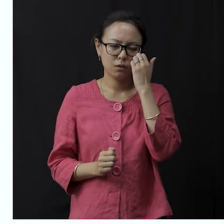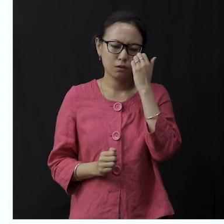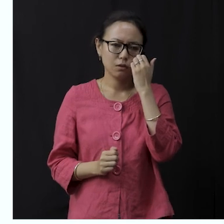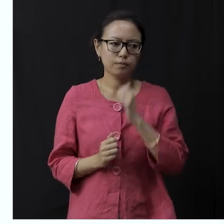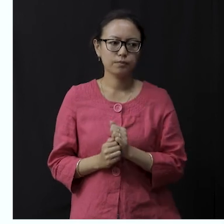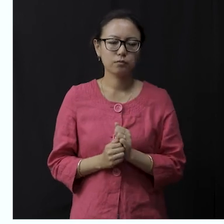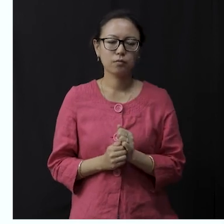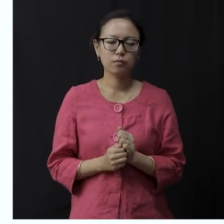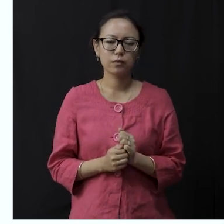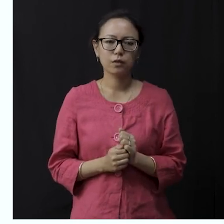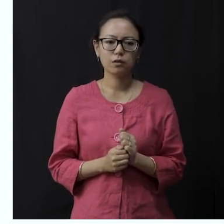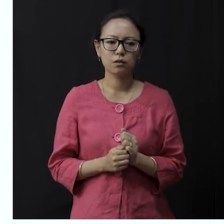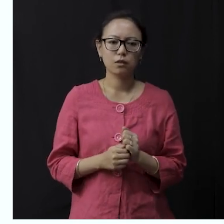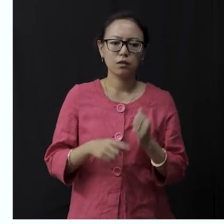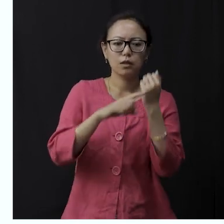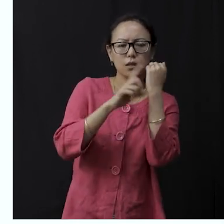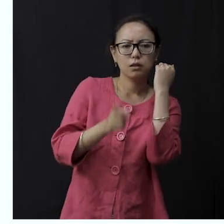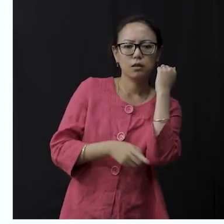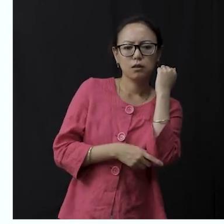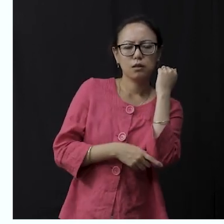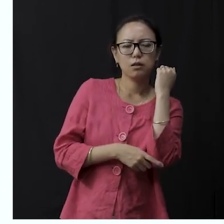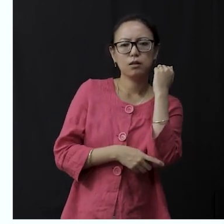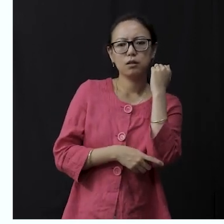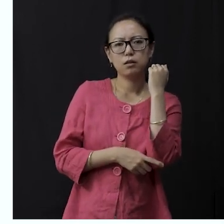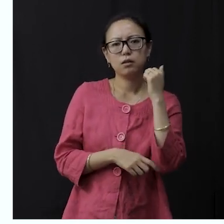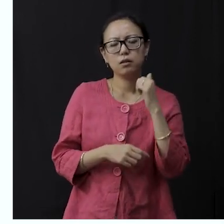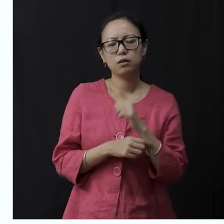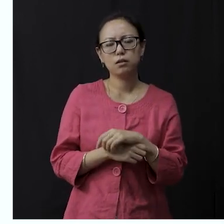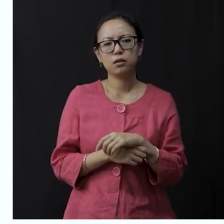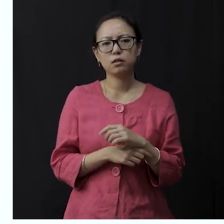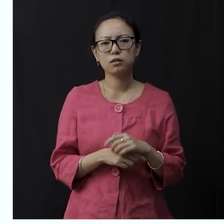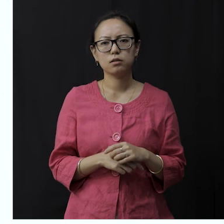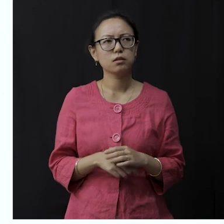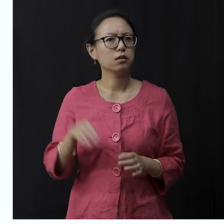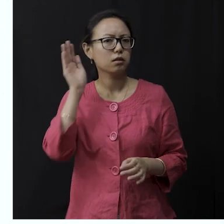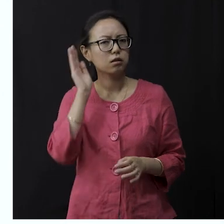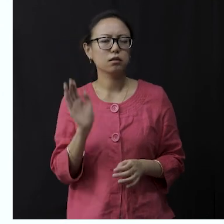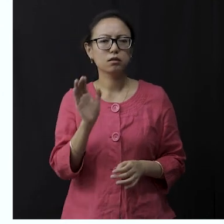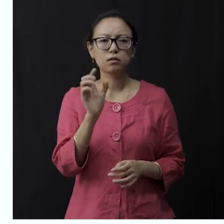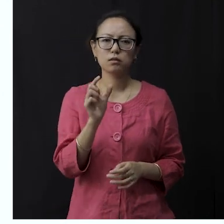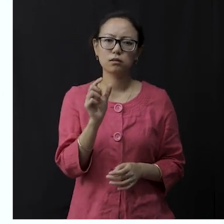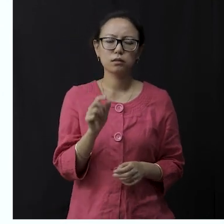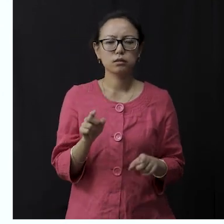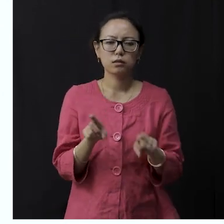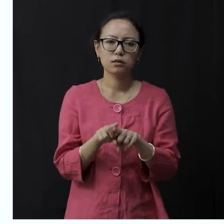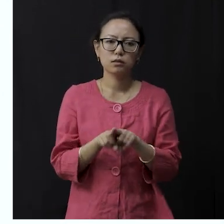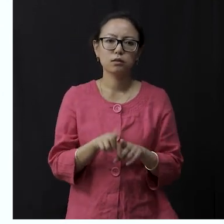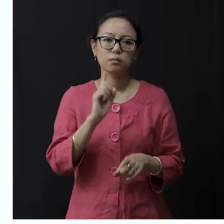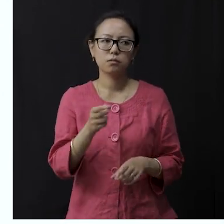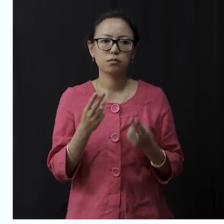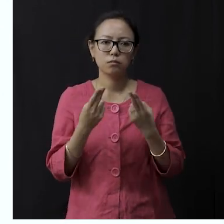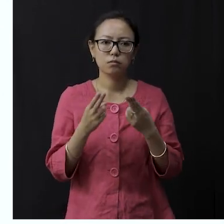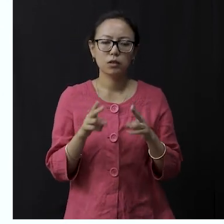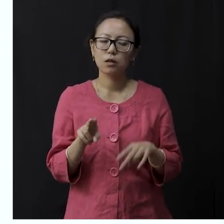a word that sounds similar, but they may or may not have different meaning, the same meaning, right? Those are rhyming